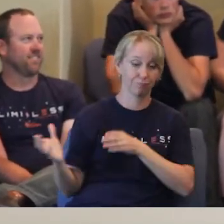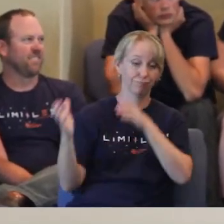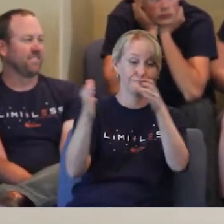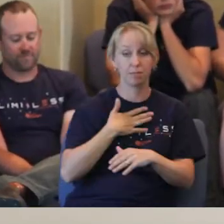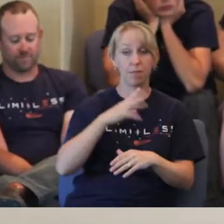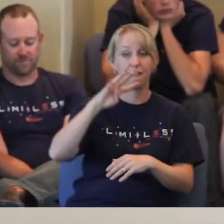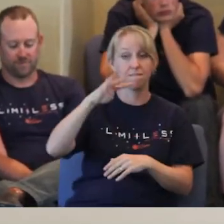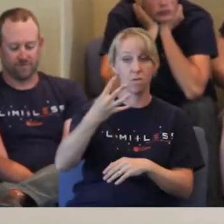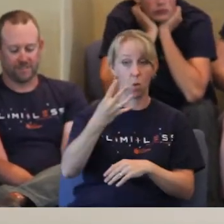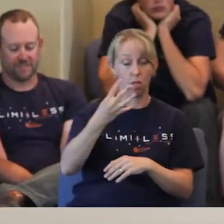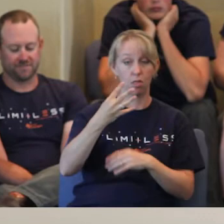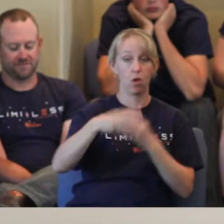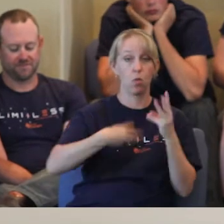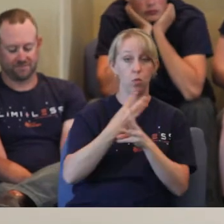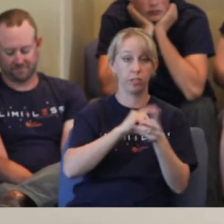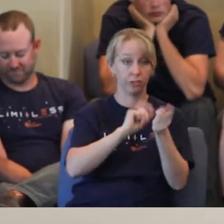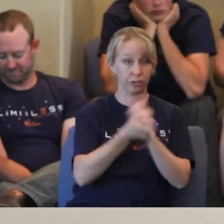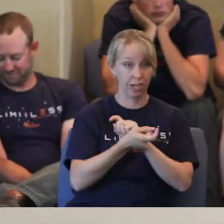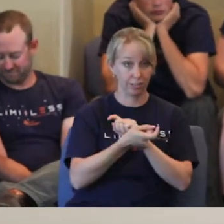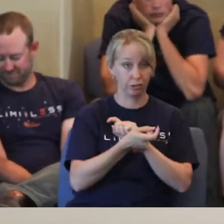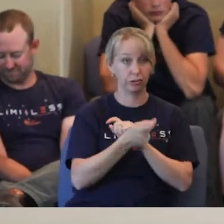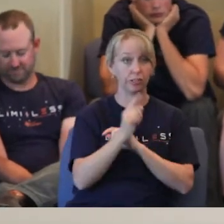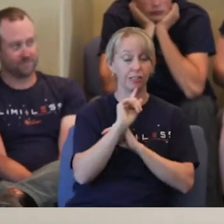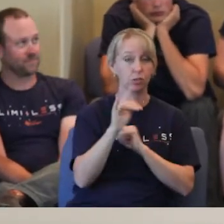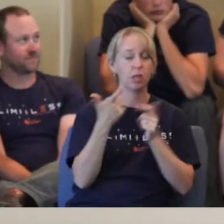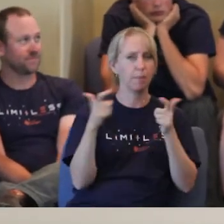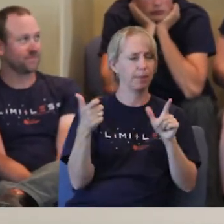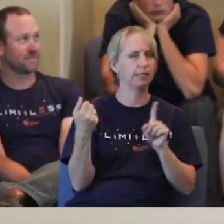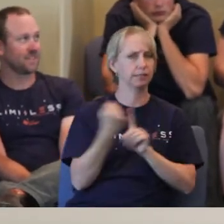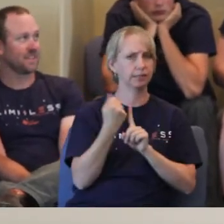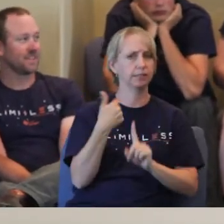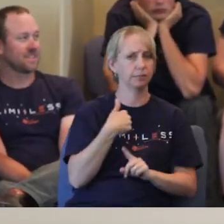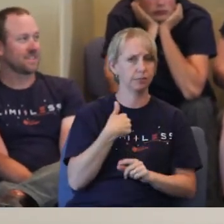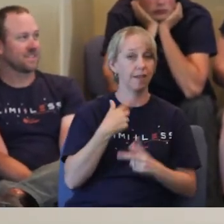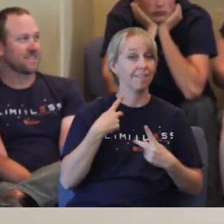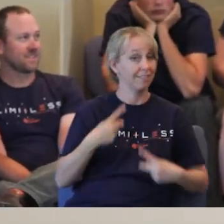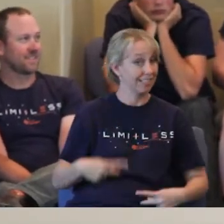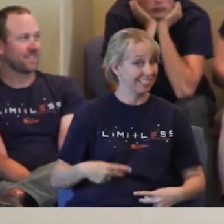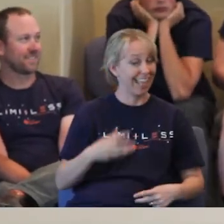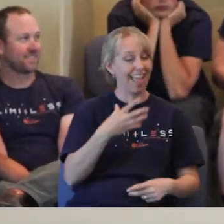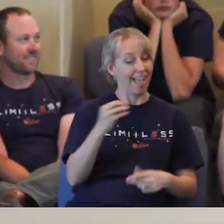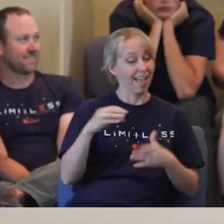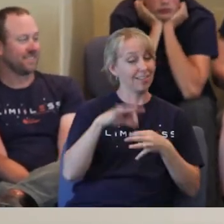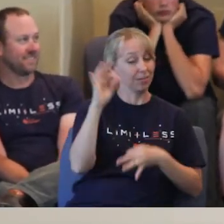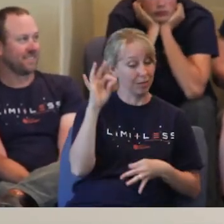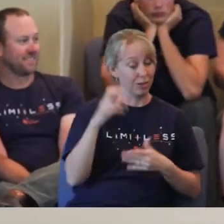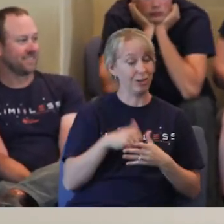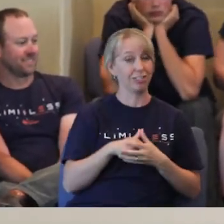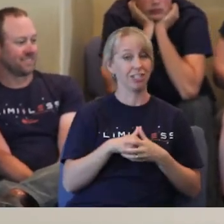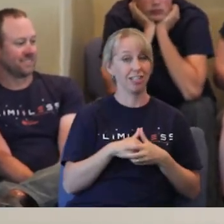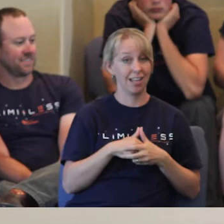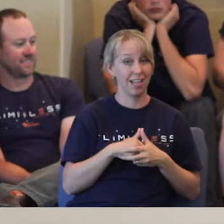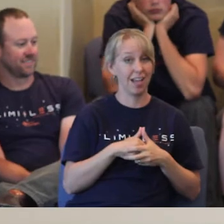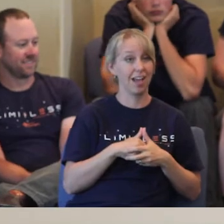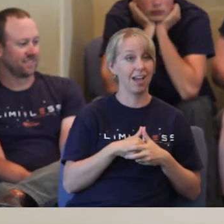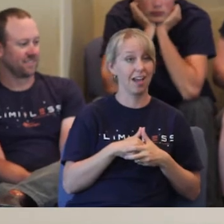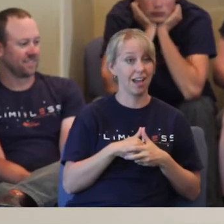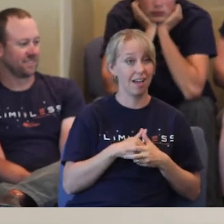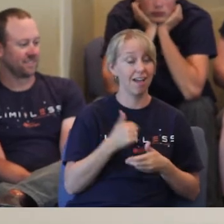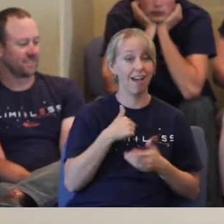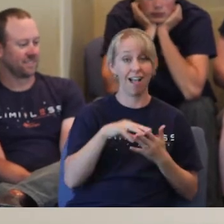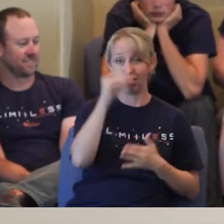the biggest impact on me, both physically and spiritually. I learned that roofing is not easy